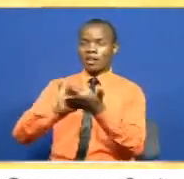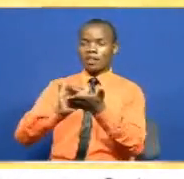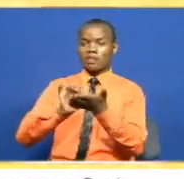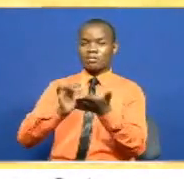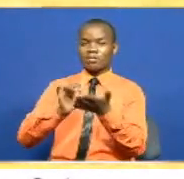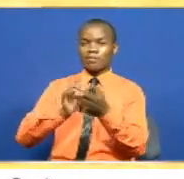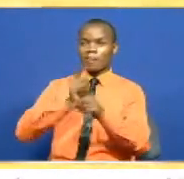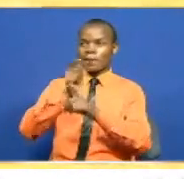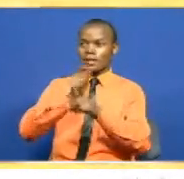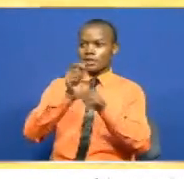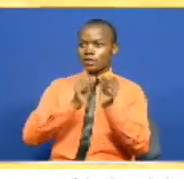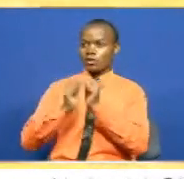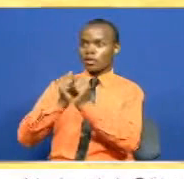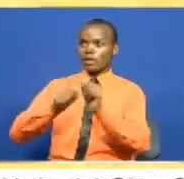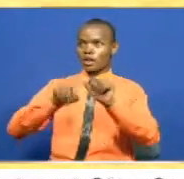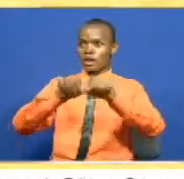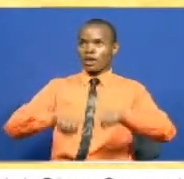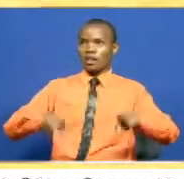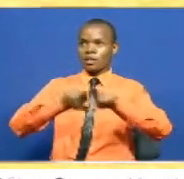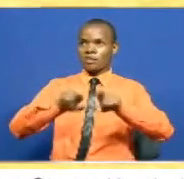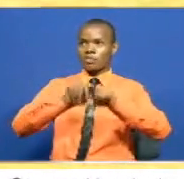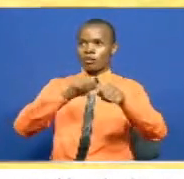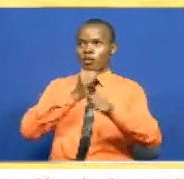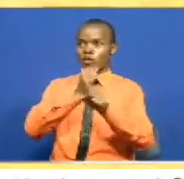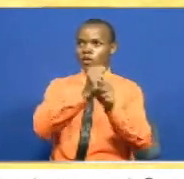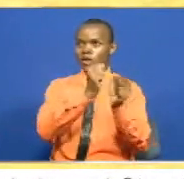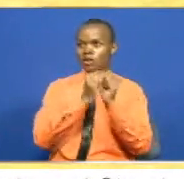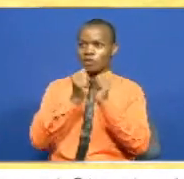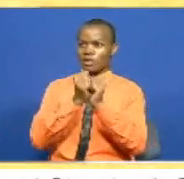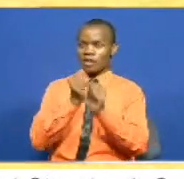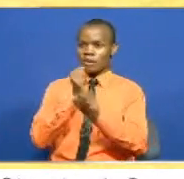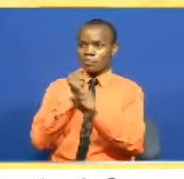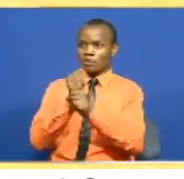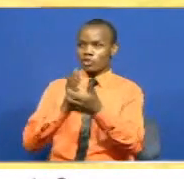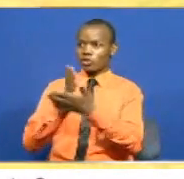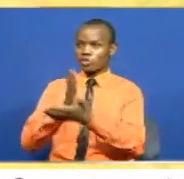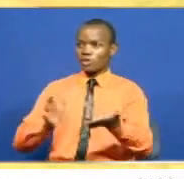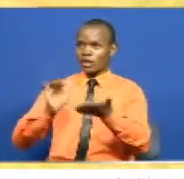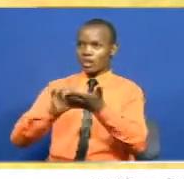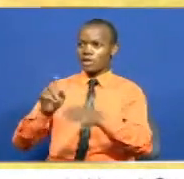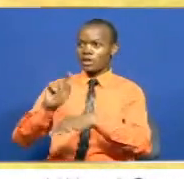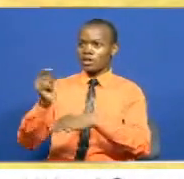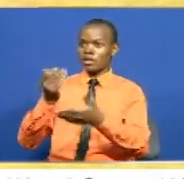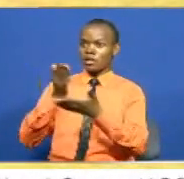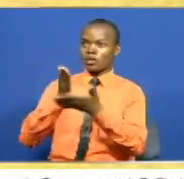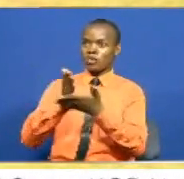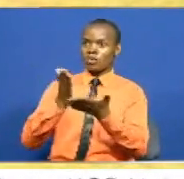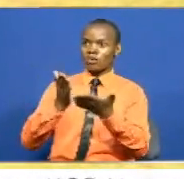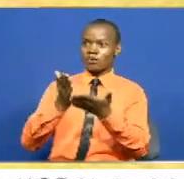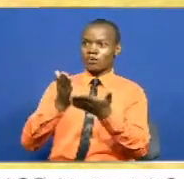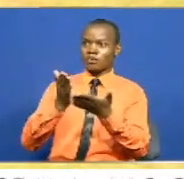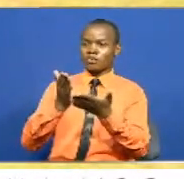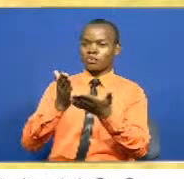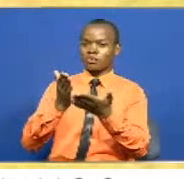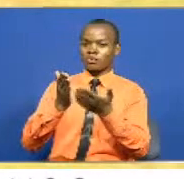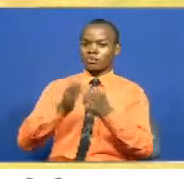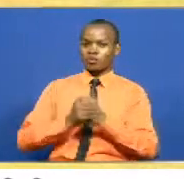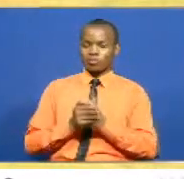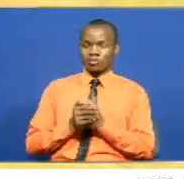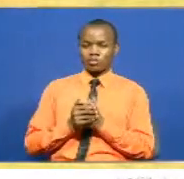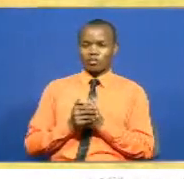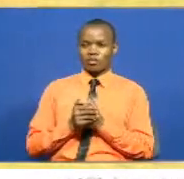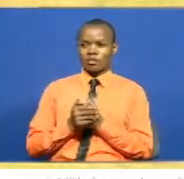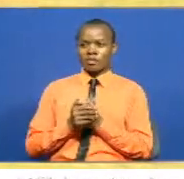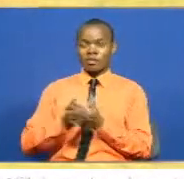And hopefully we are going to go together and make sure that Kenya has the top ranking. Yeah. Maybe you